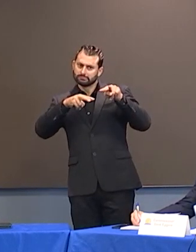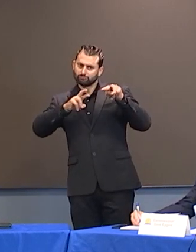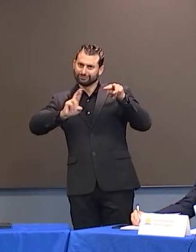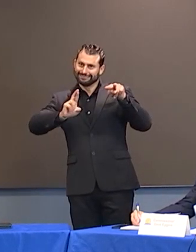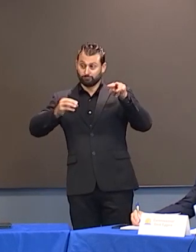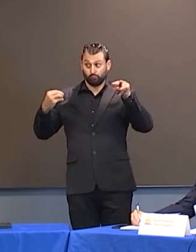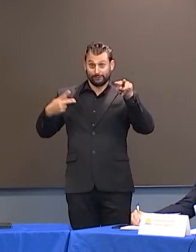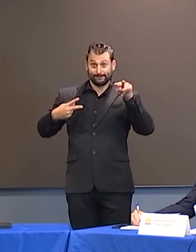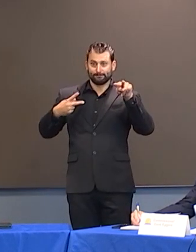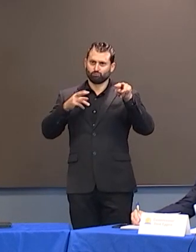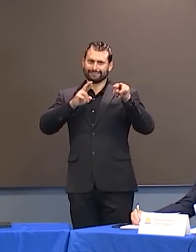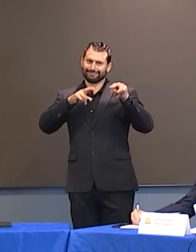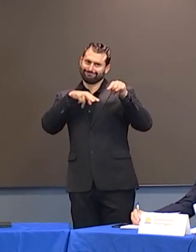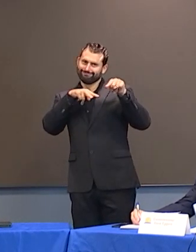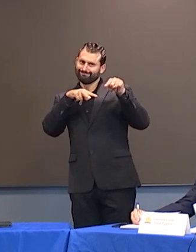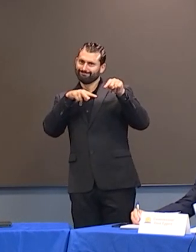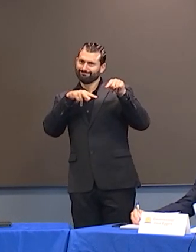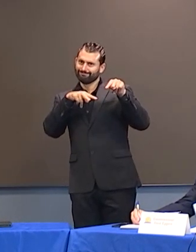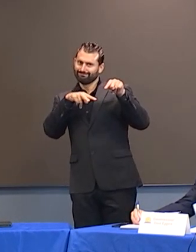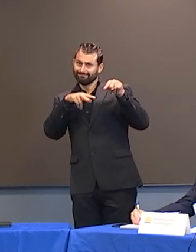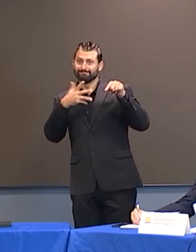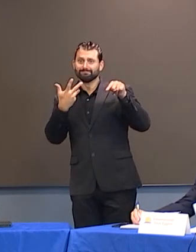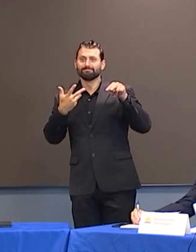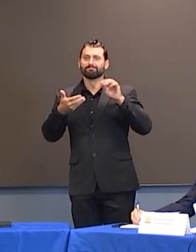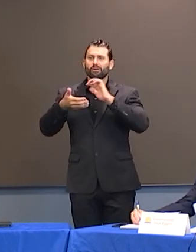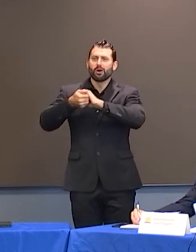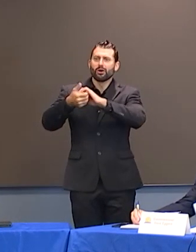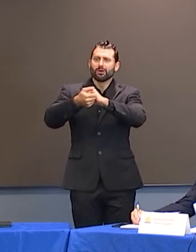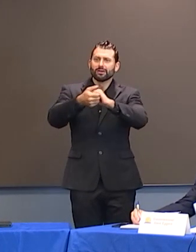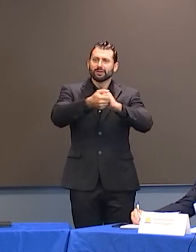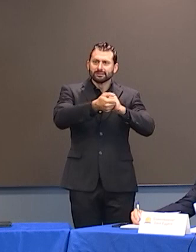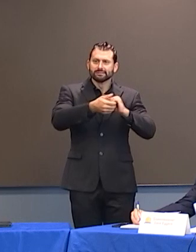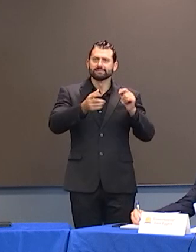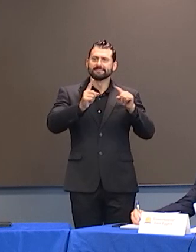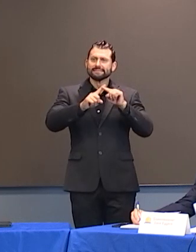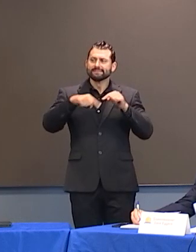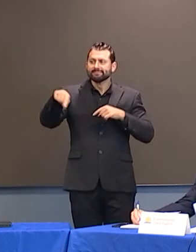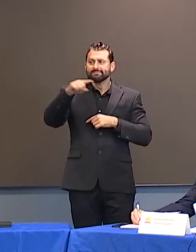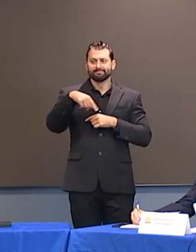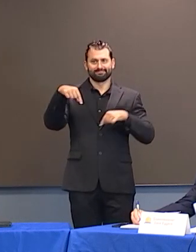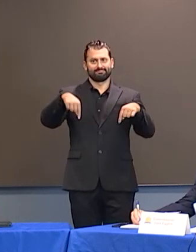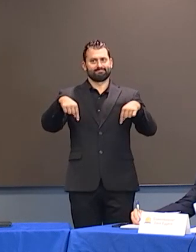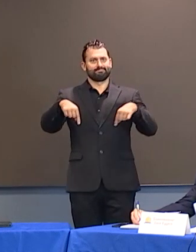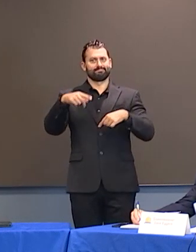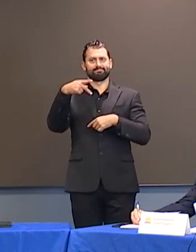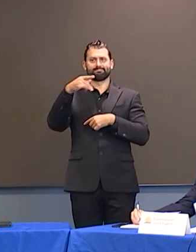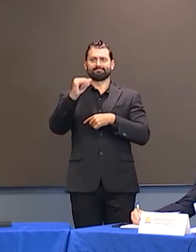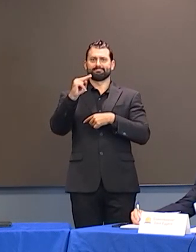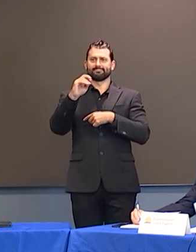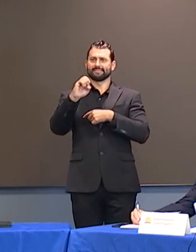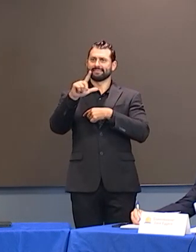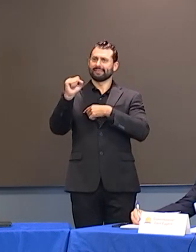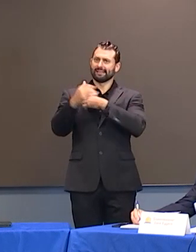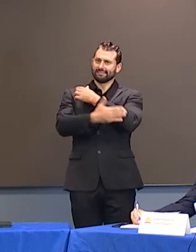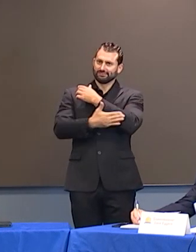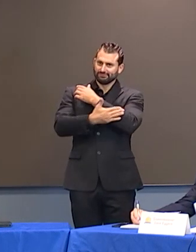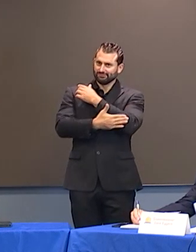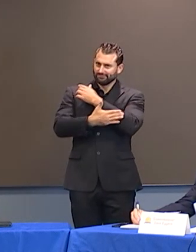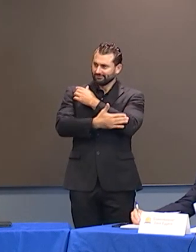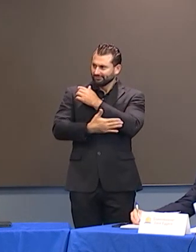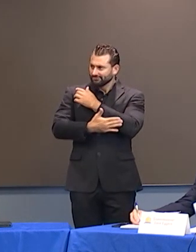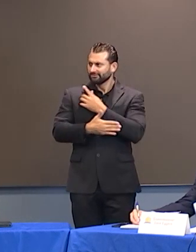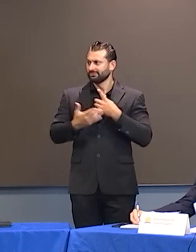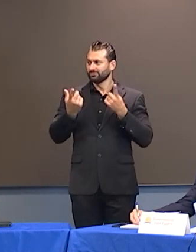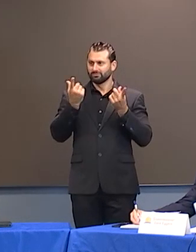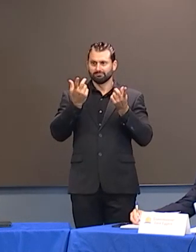Pinellas County have been over the last 24 hours doing all this prep work and anticipation and plan for the worst hope for the best.